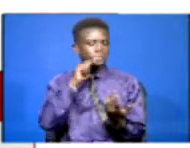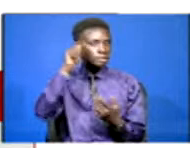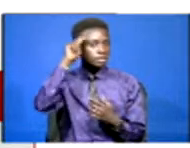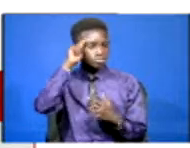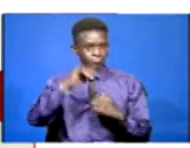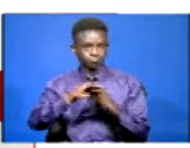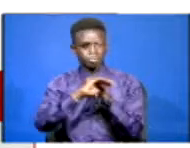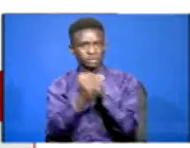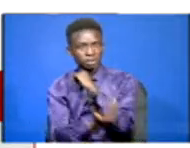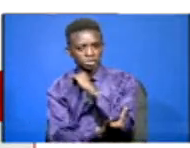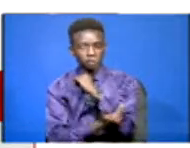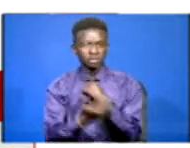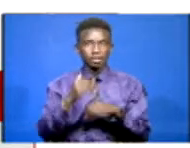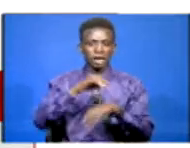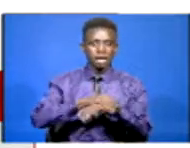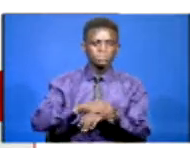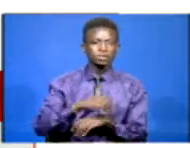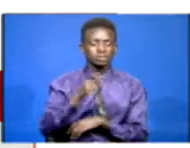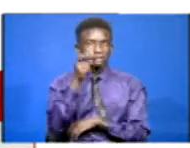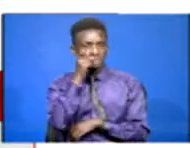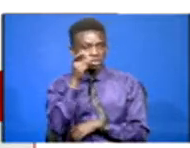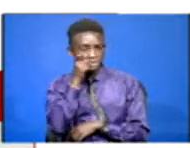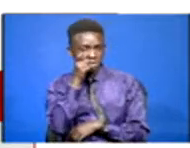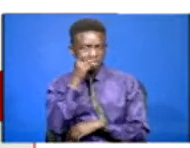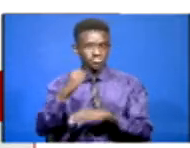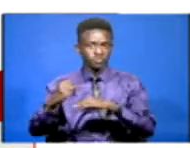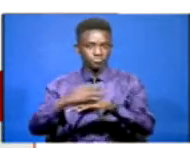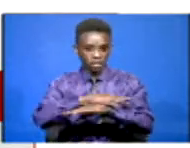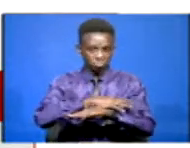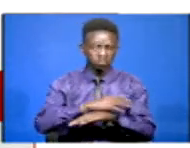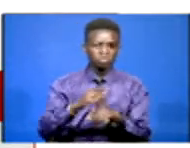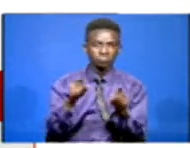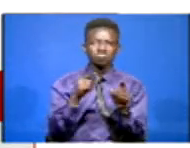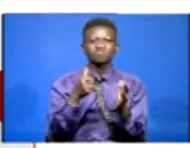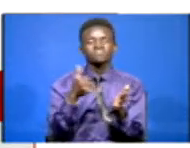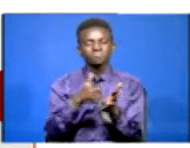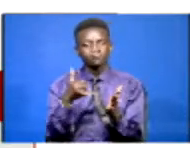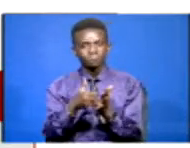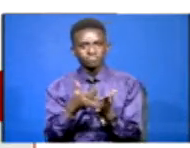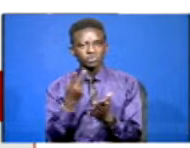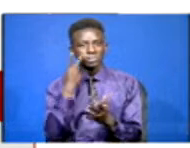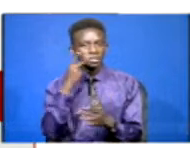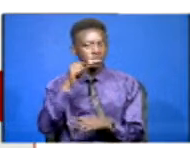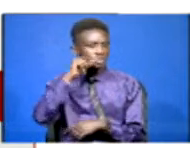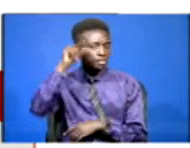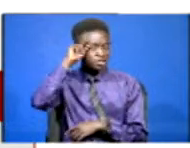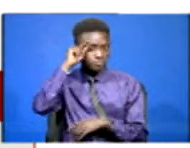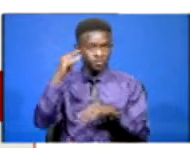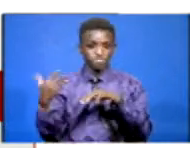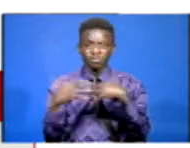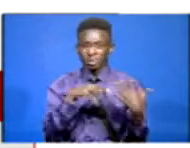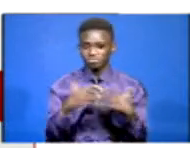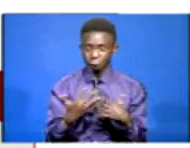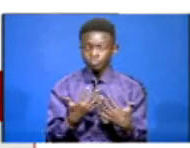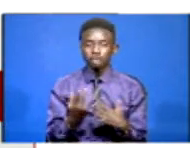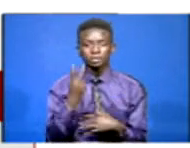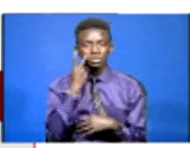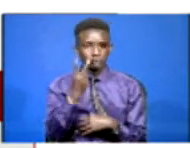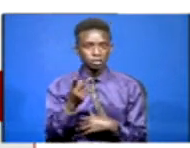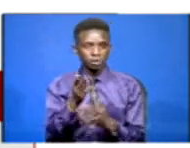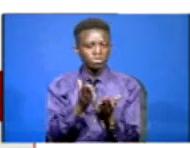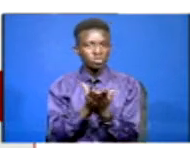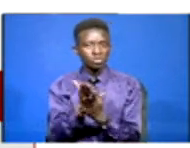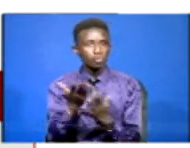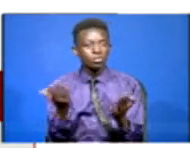HIV stroke AIDS infections, and gender-based violence. This is closely followed by early and child